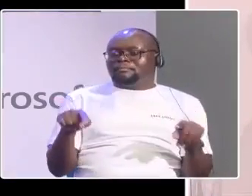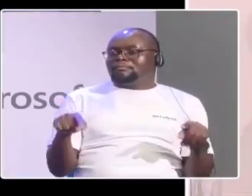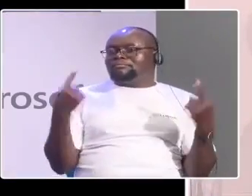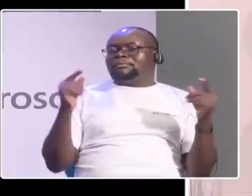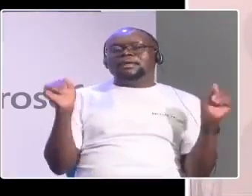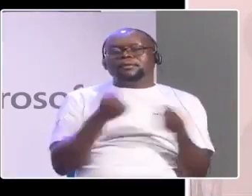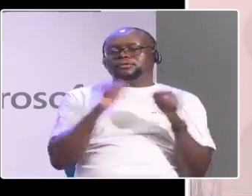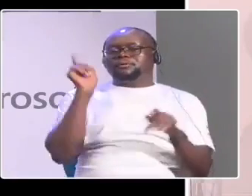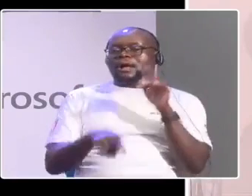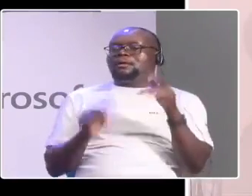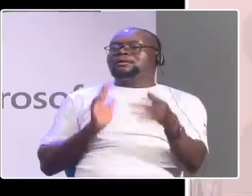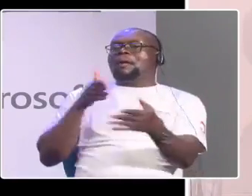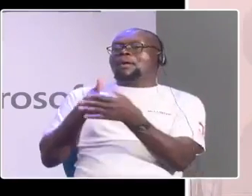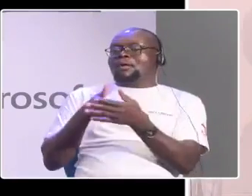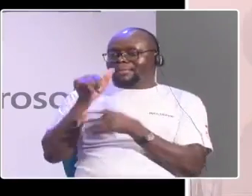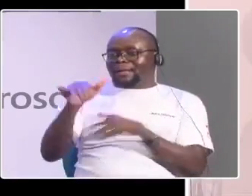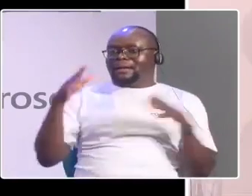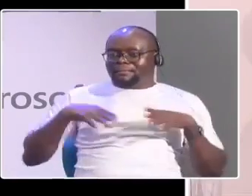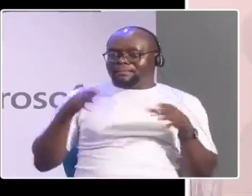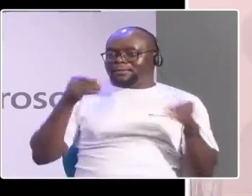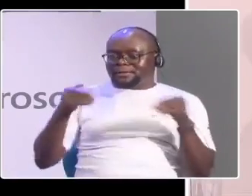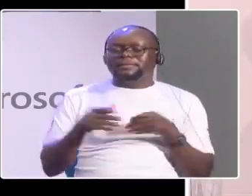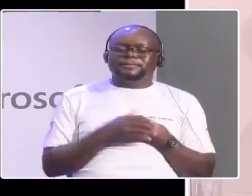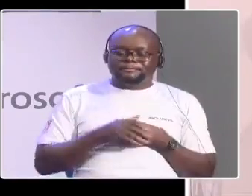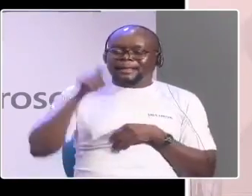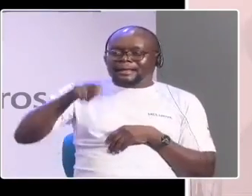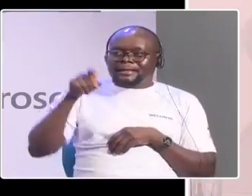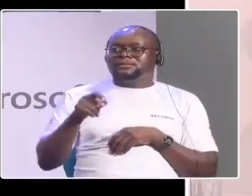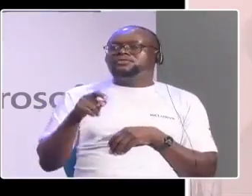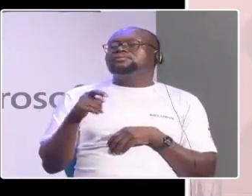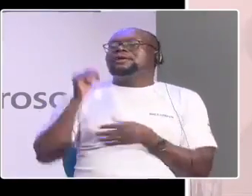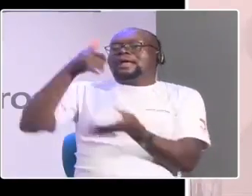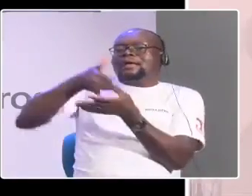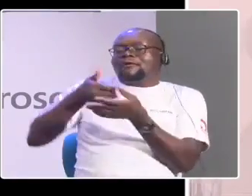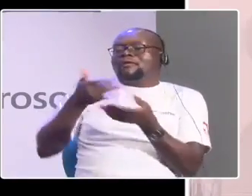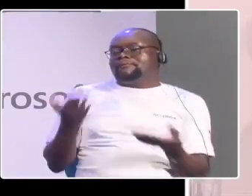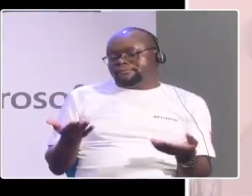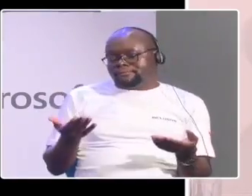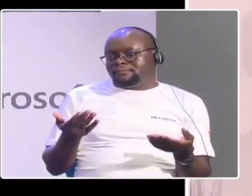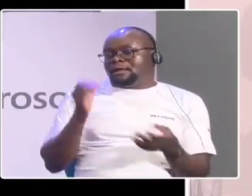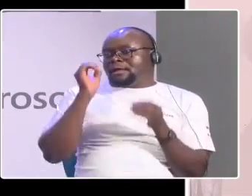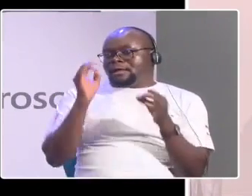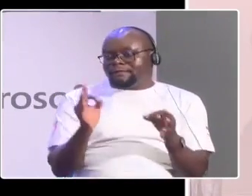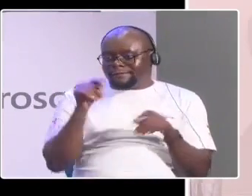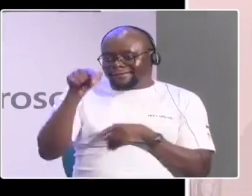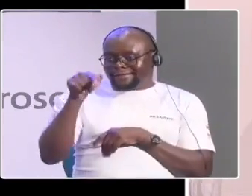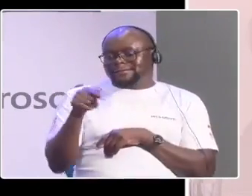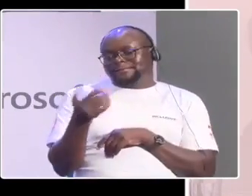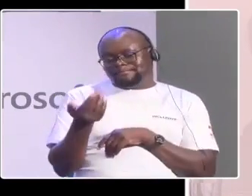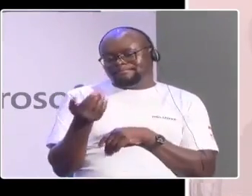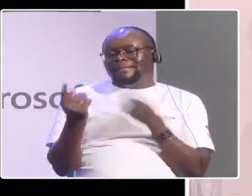incontrovertible and can't be denied, and that is that people with disabilities need to be in the room. If indeed these